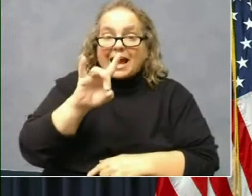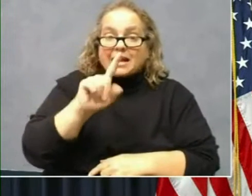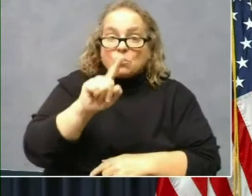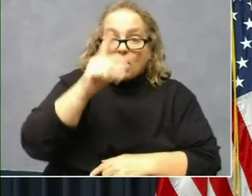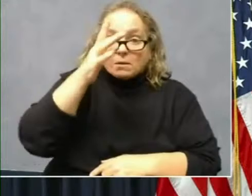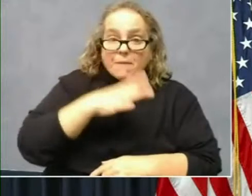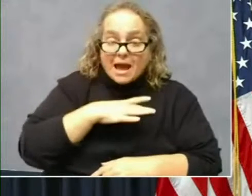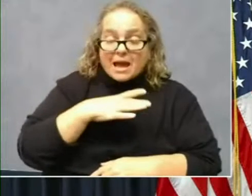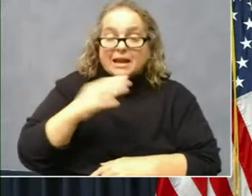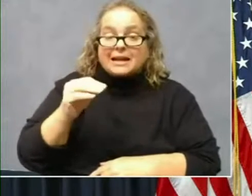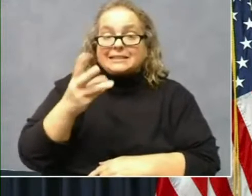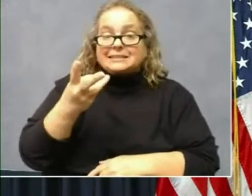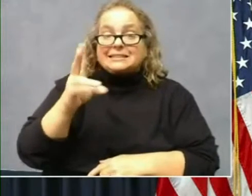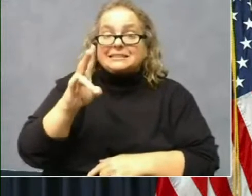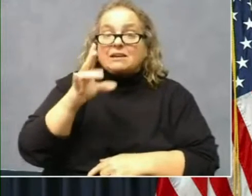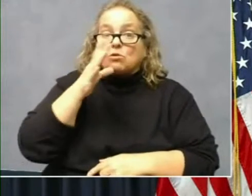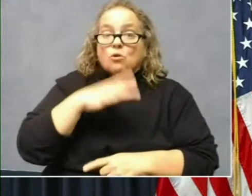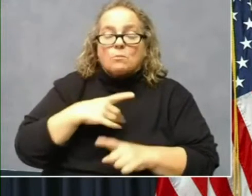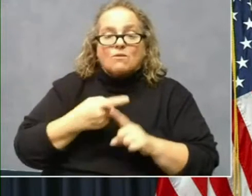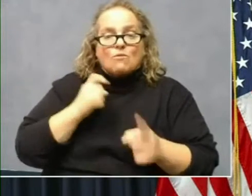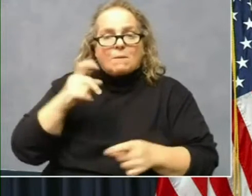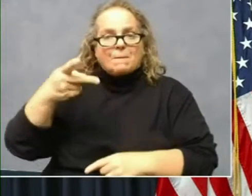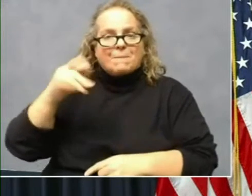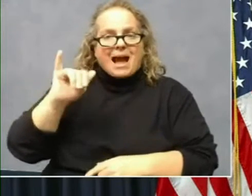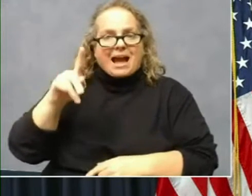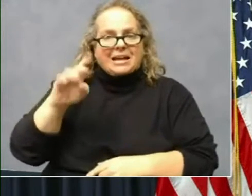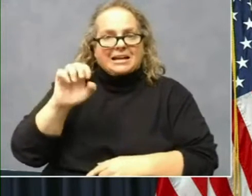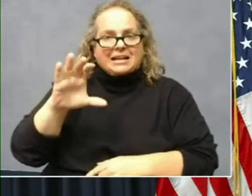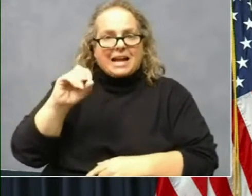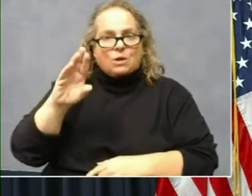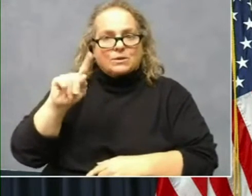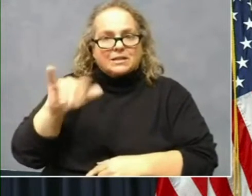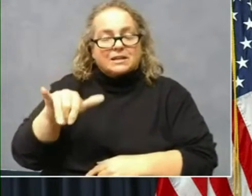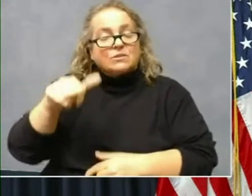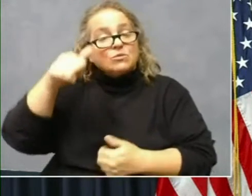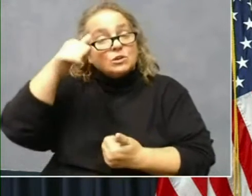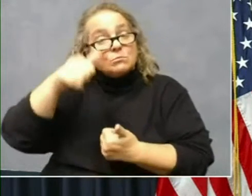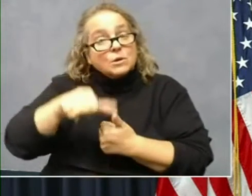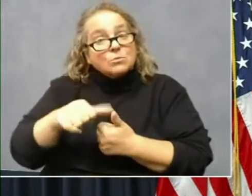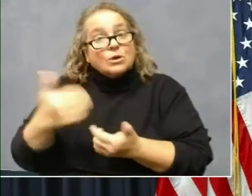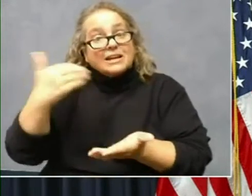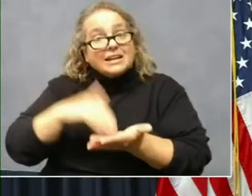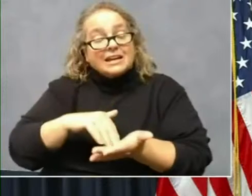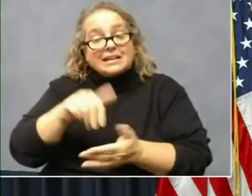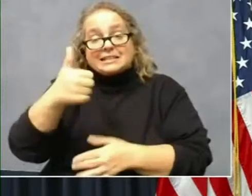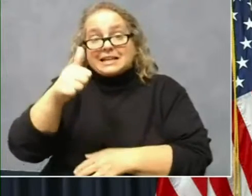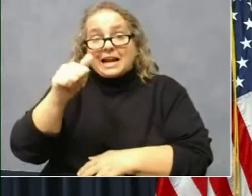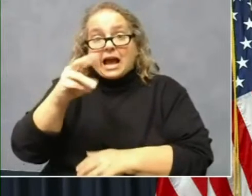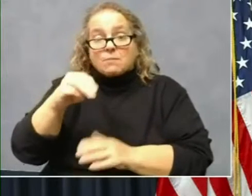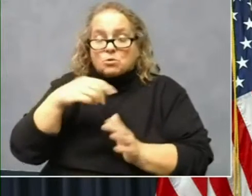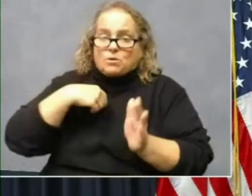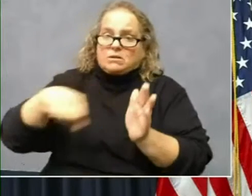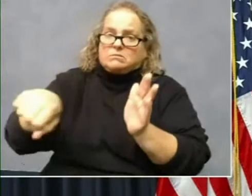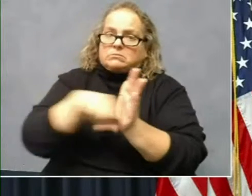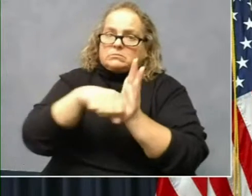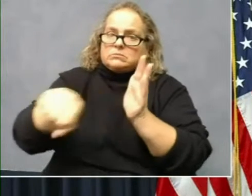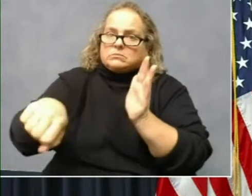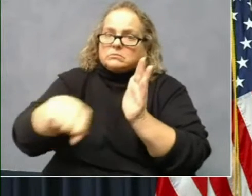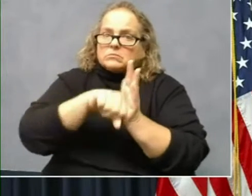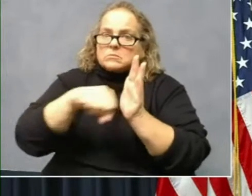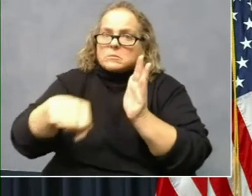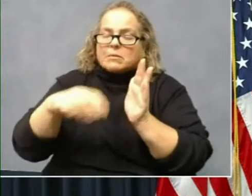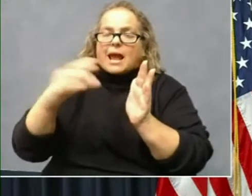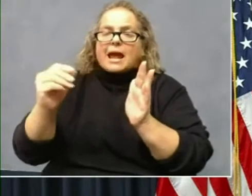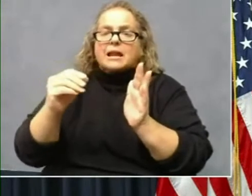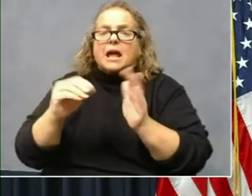woman. So let's make sure, again, that we ring those bells at 10 a.m. and we light our homes and businesses up green. So the wreath